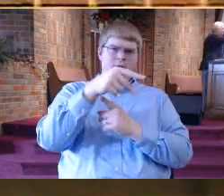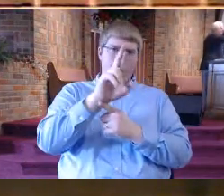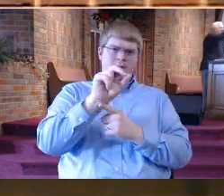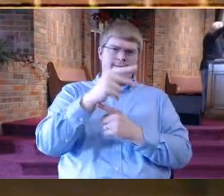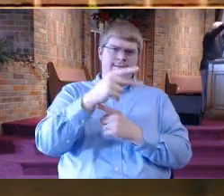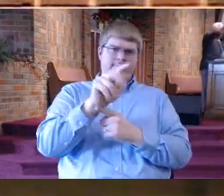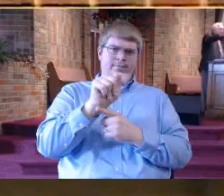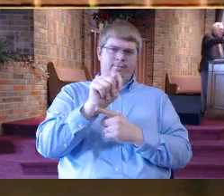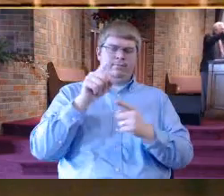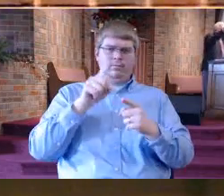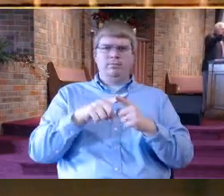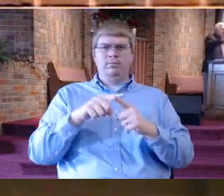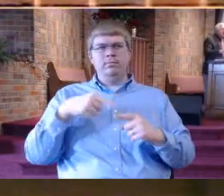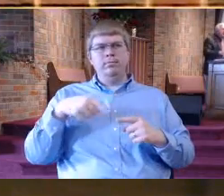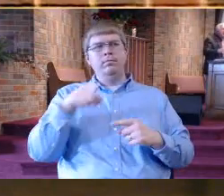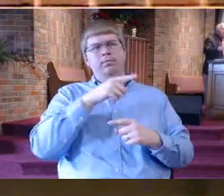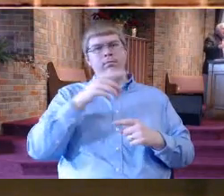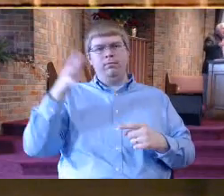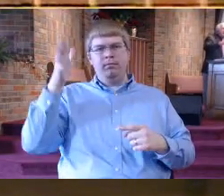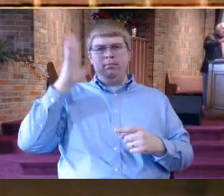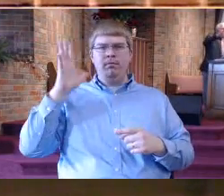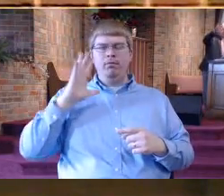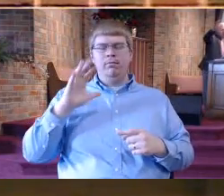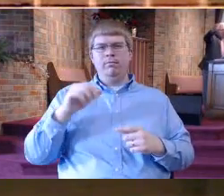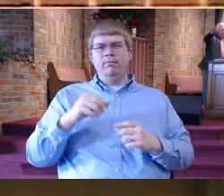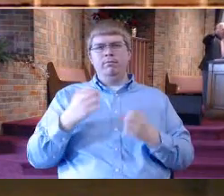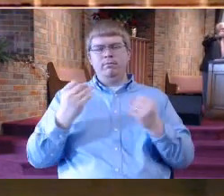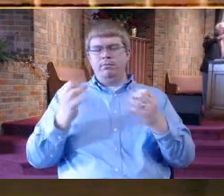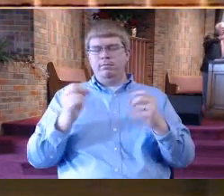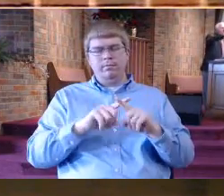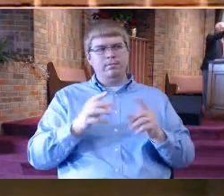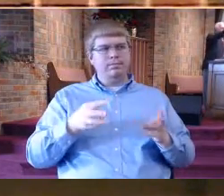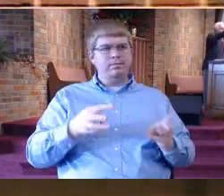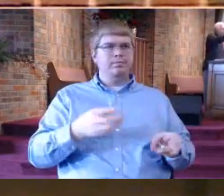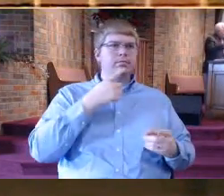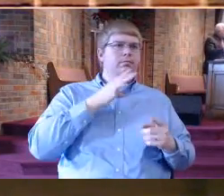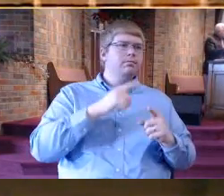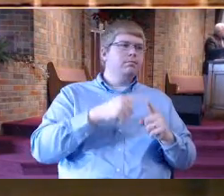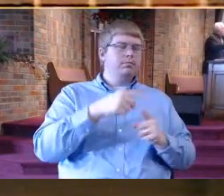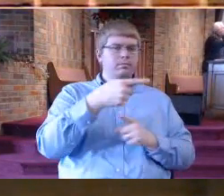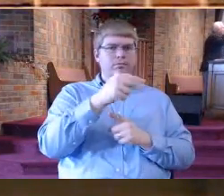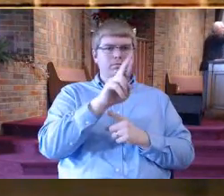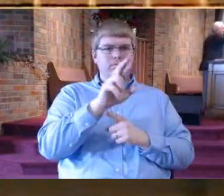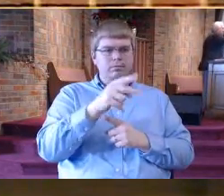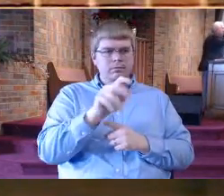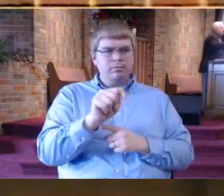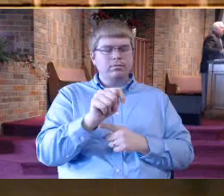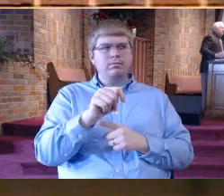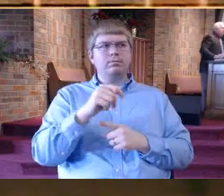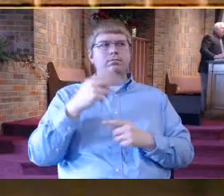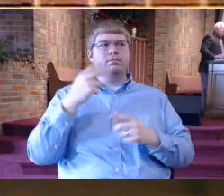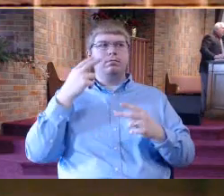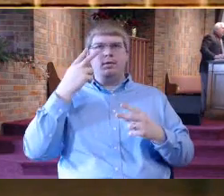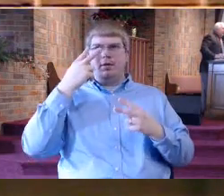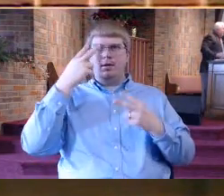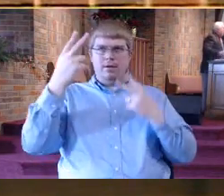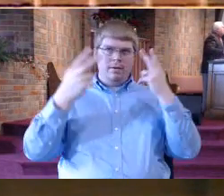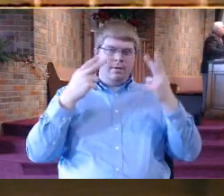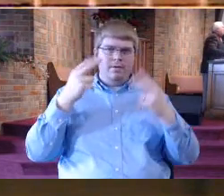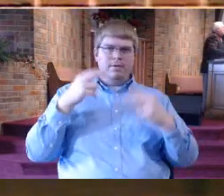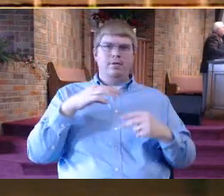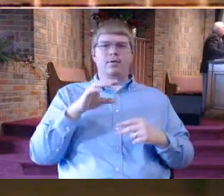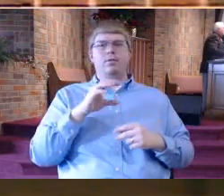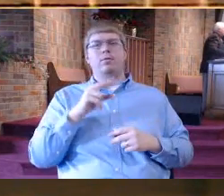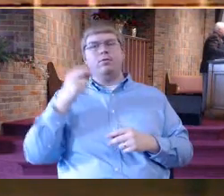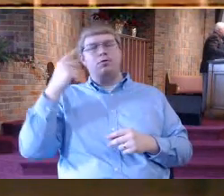to the fathers in various ways. He spoke through prophets. He spoke through dreams. He spoke through visions. And then he goes